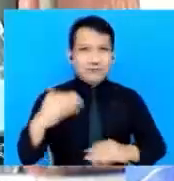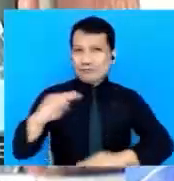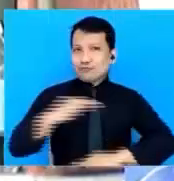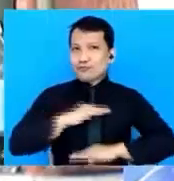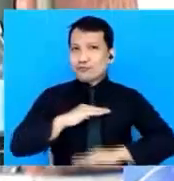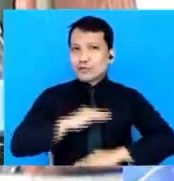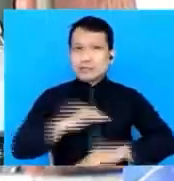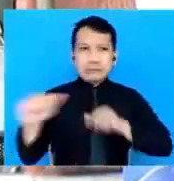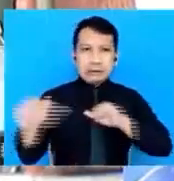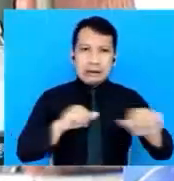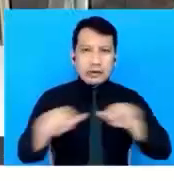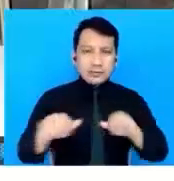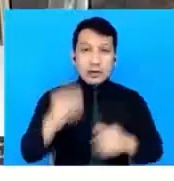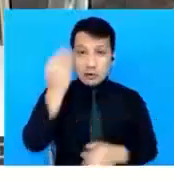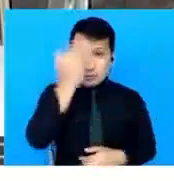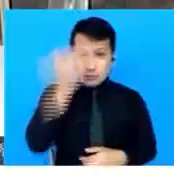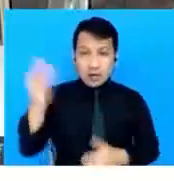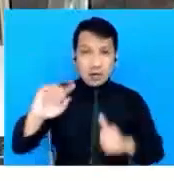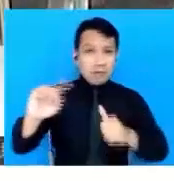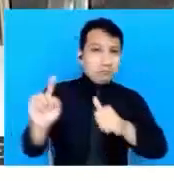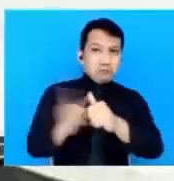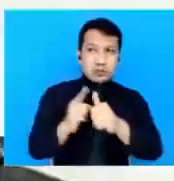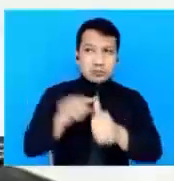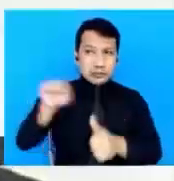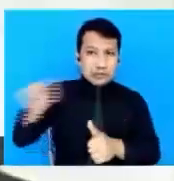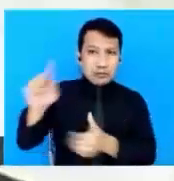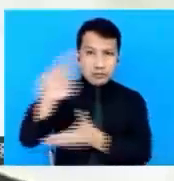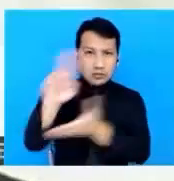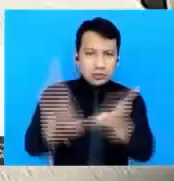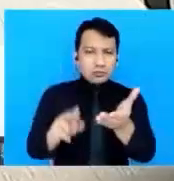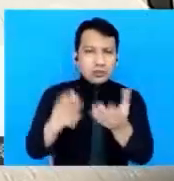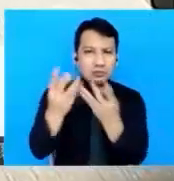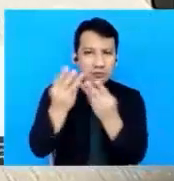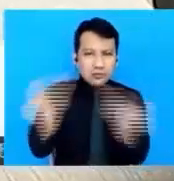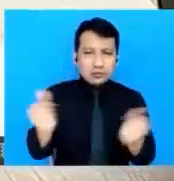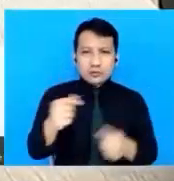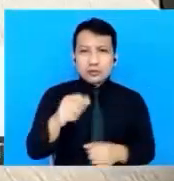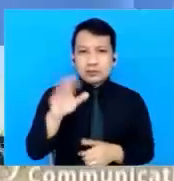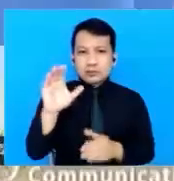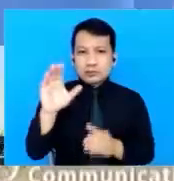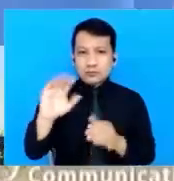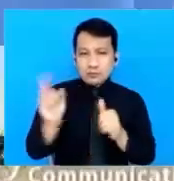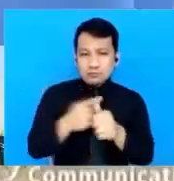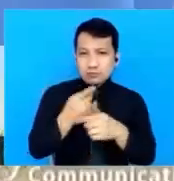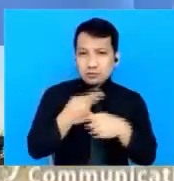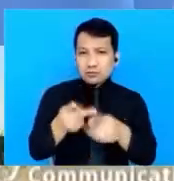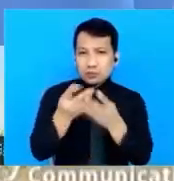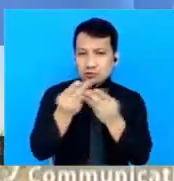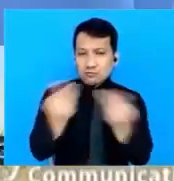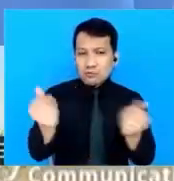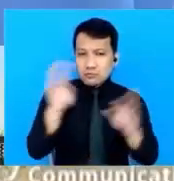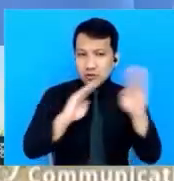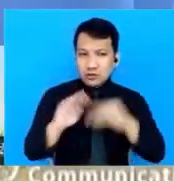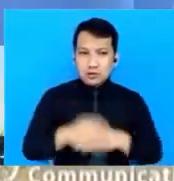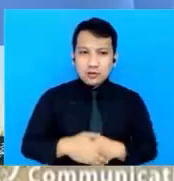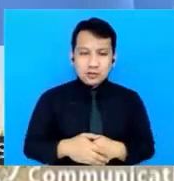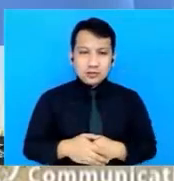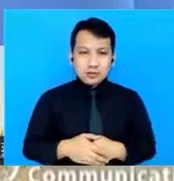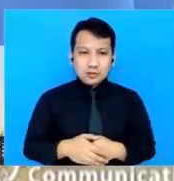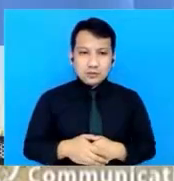ng UN na dapat nangunguna sa pagresolba ng mga krisis. The UN is a product of an era long